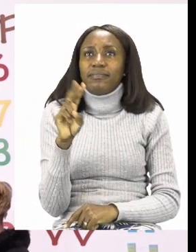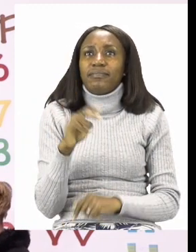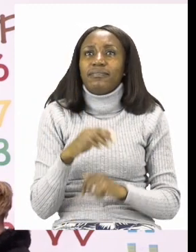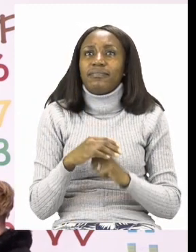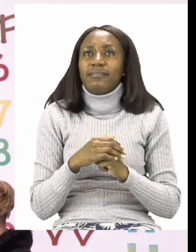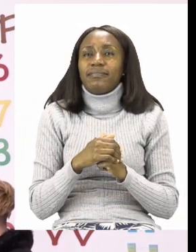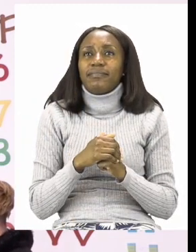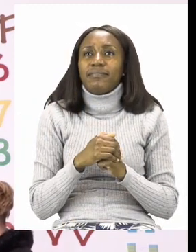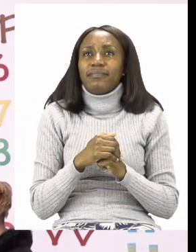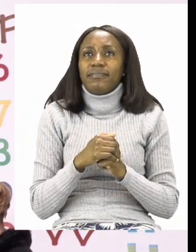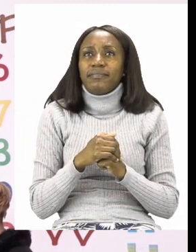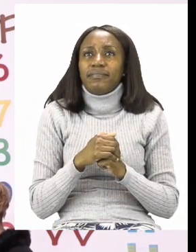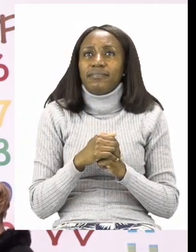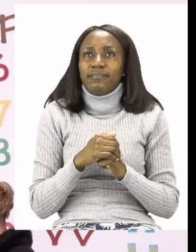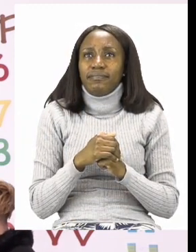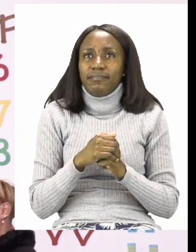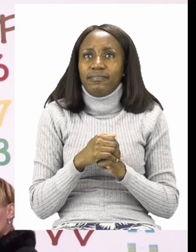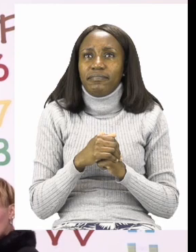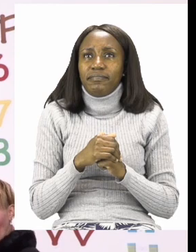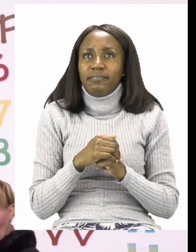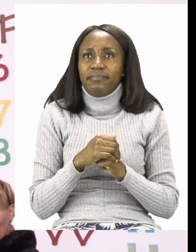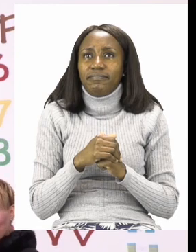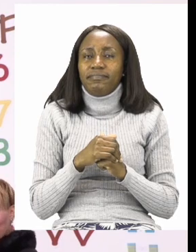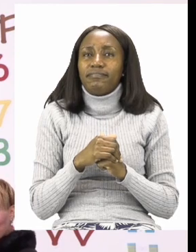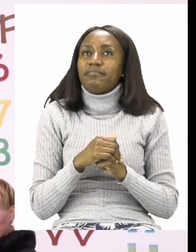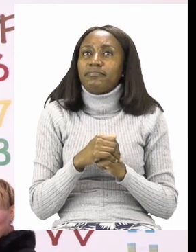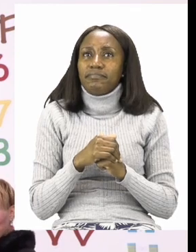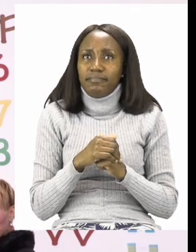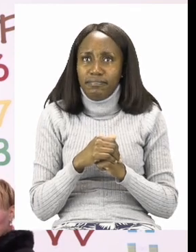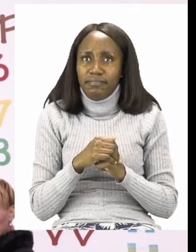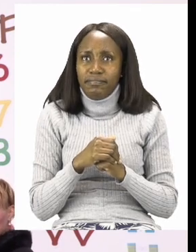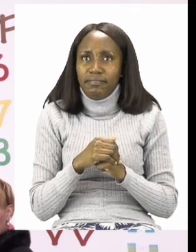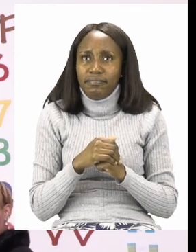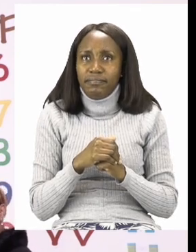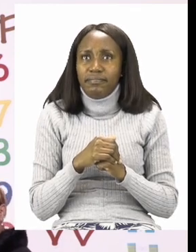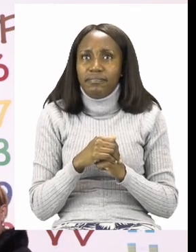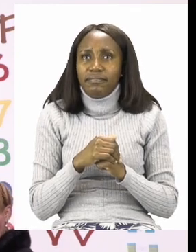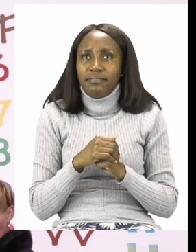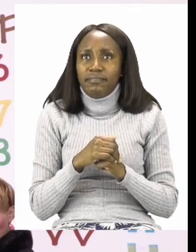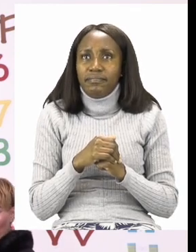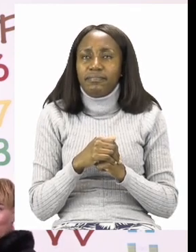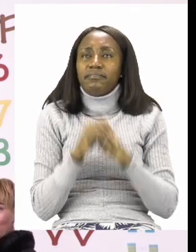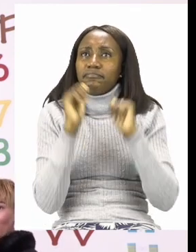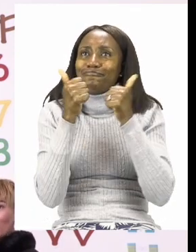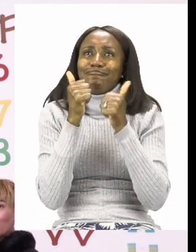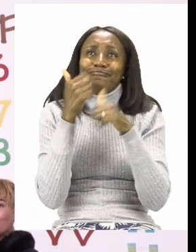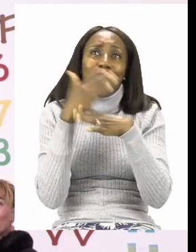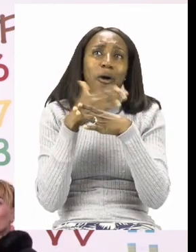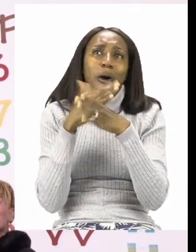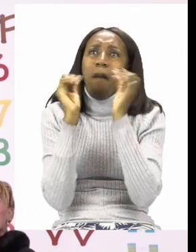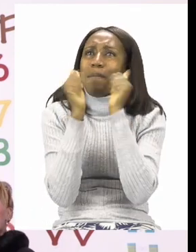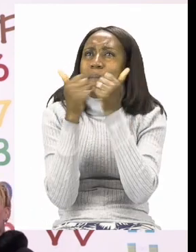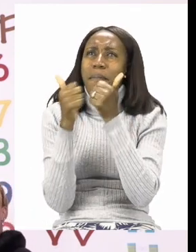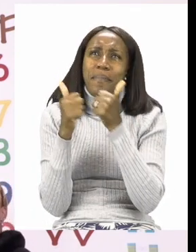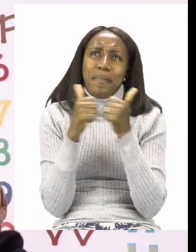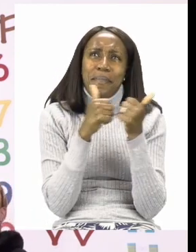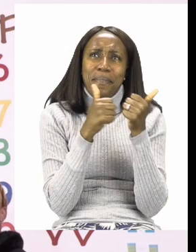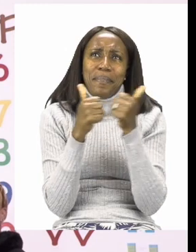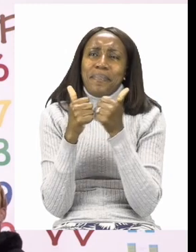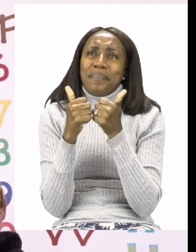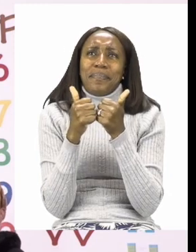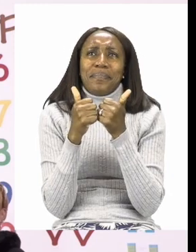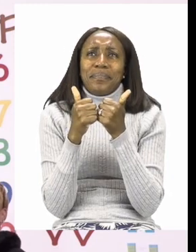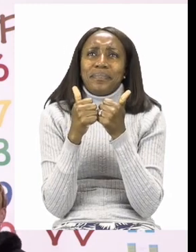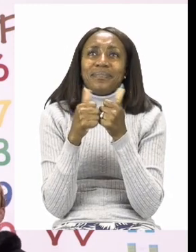is equal to 12. Good job, boys and girls. So now we